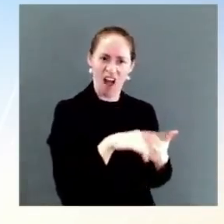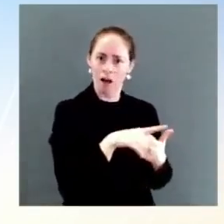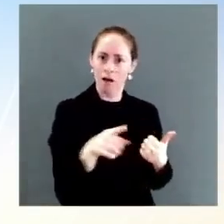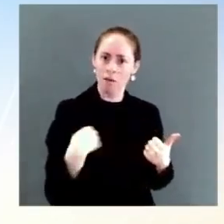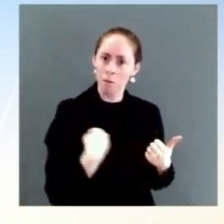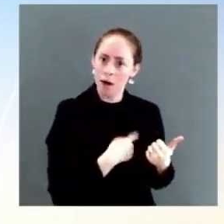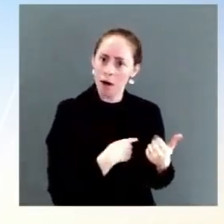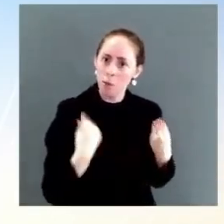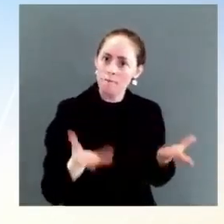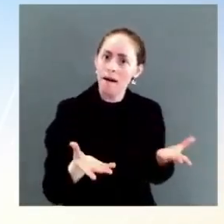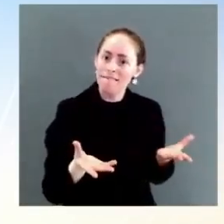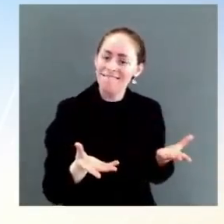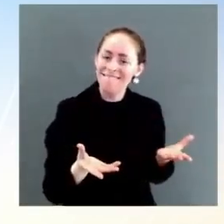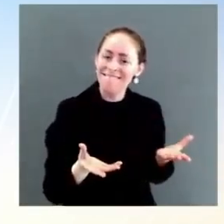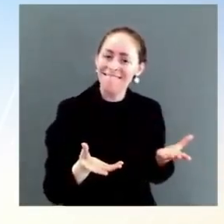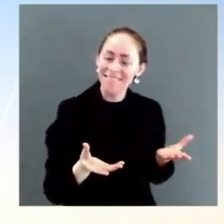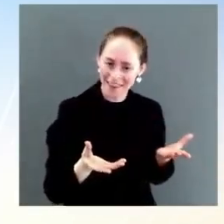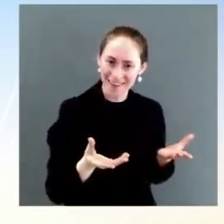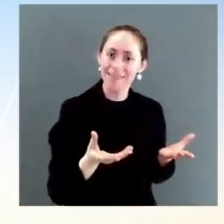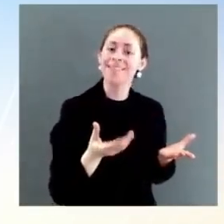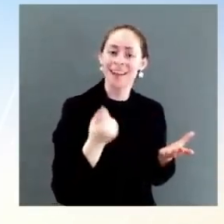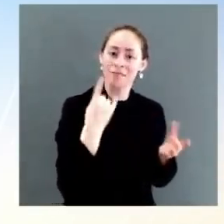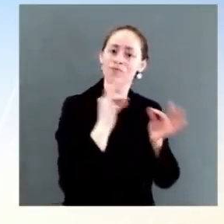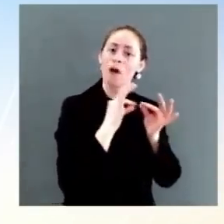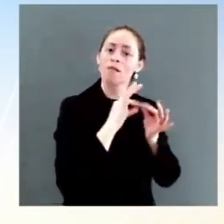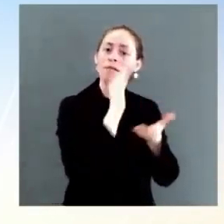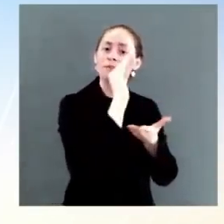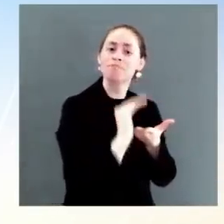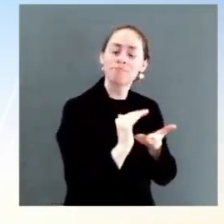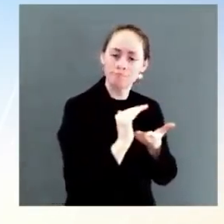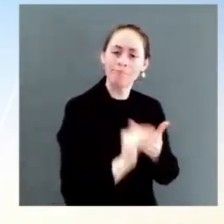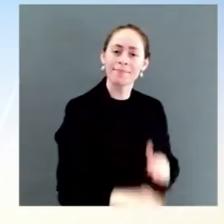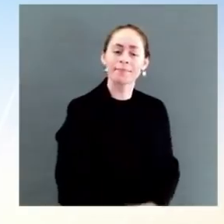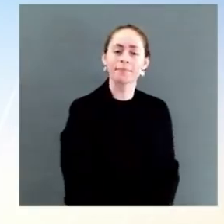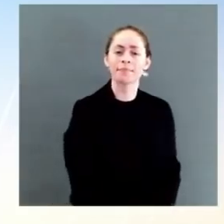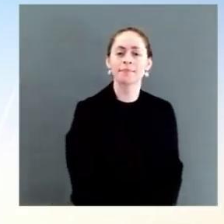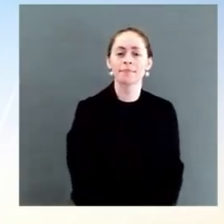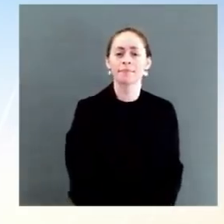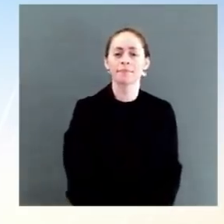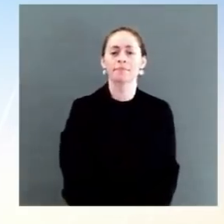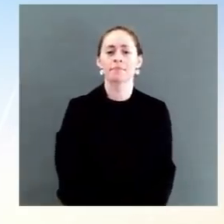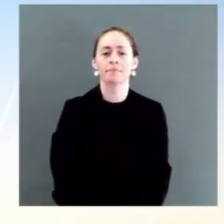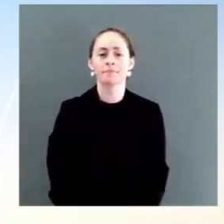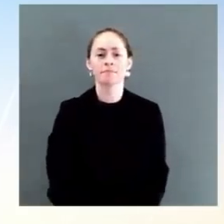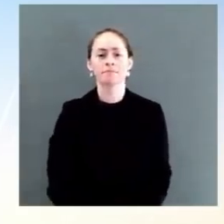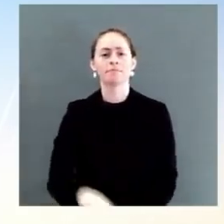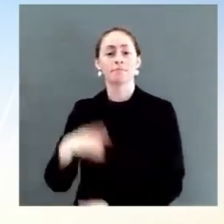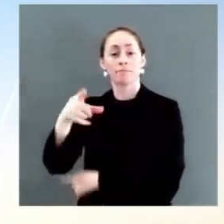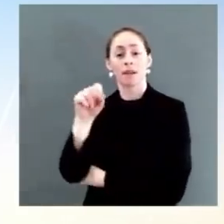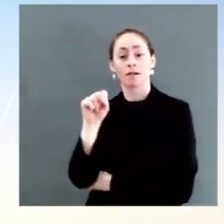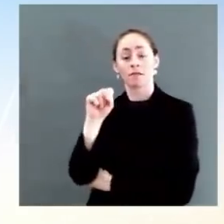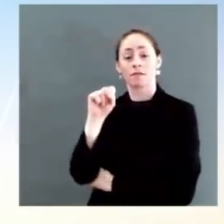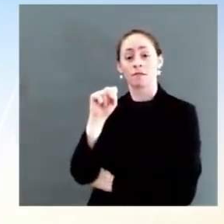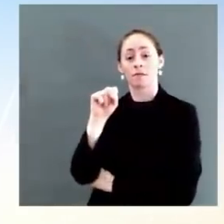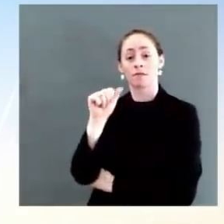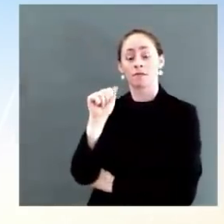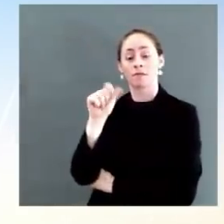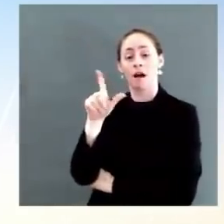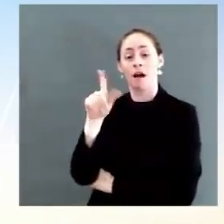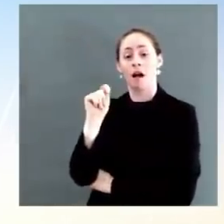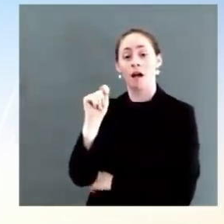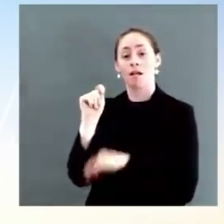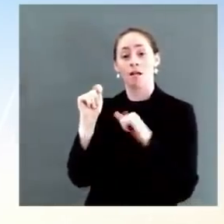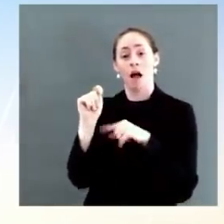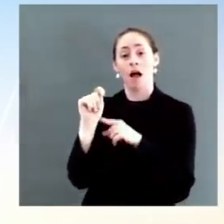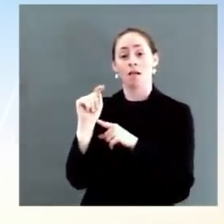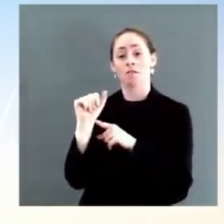didn't propose the SALT deduction. It's being discussed right now and negotiated. We'll see what the final outcome and package looks like. Jen, the pool's being asked to